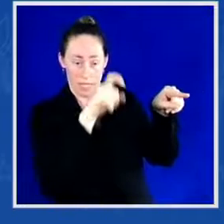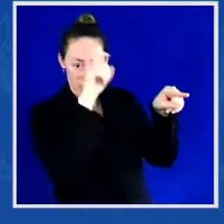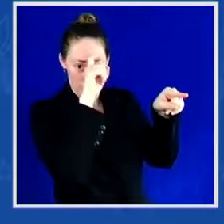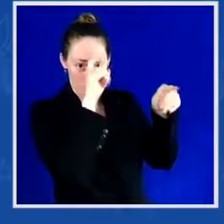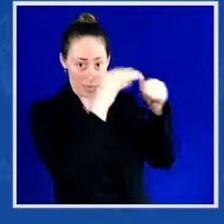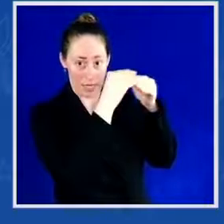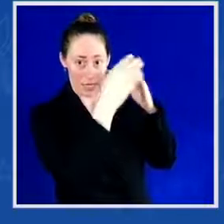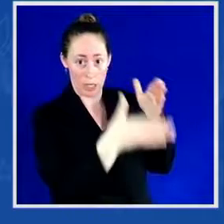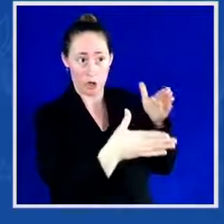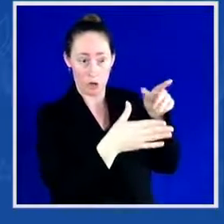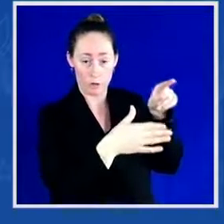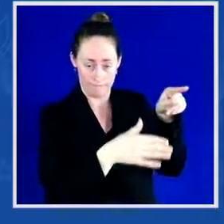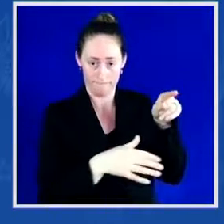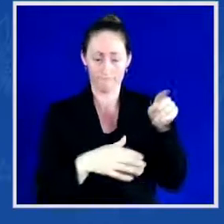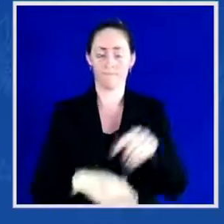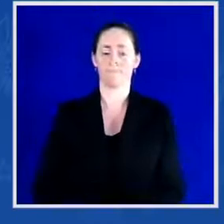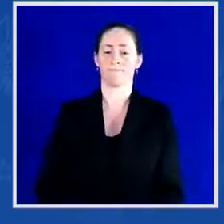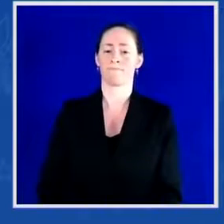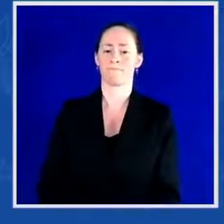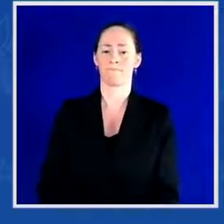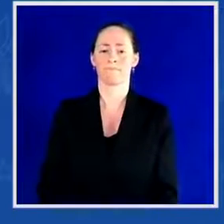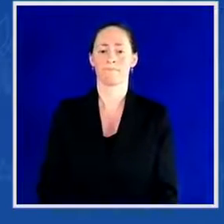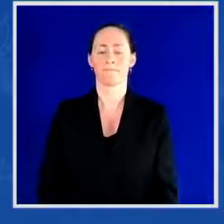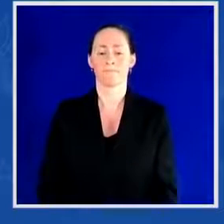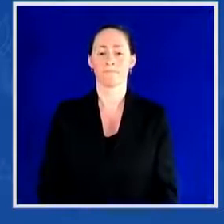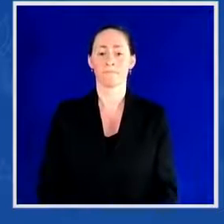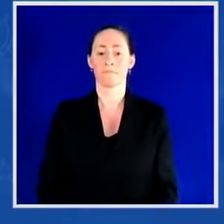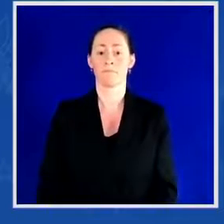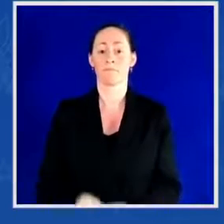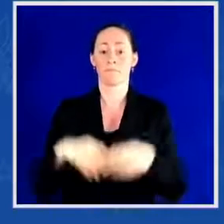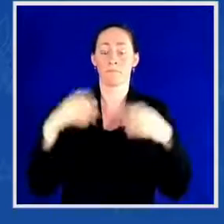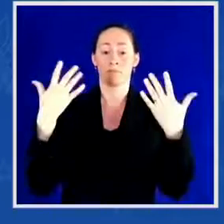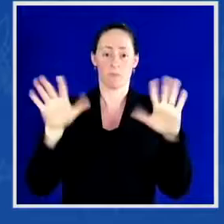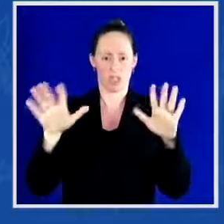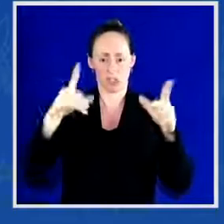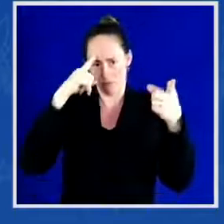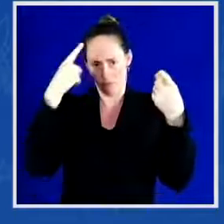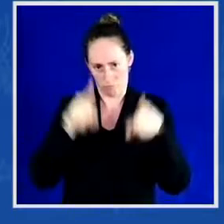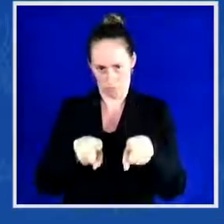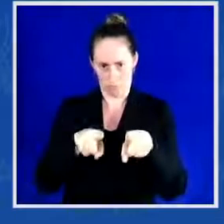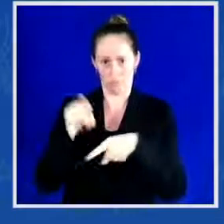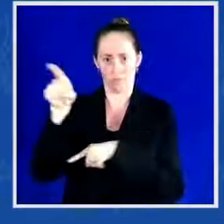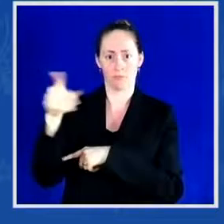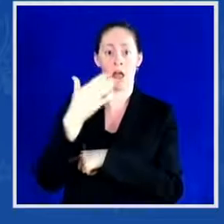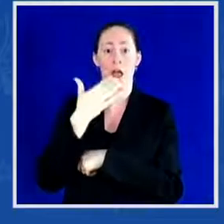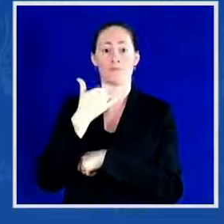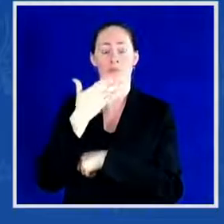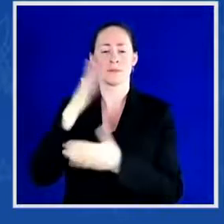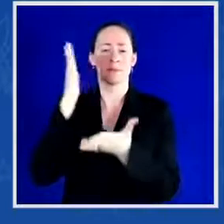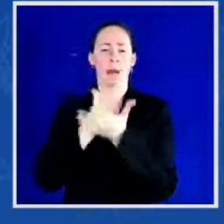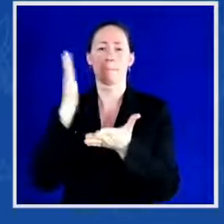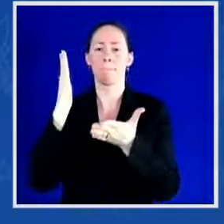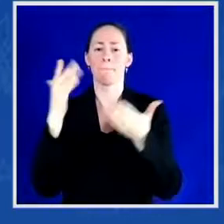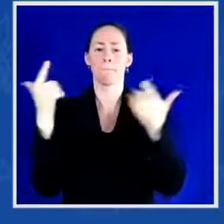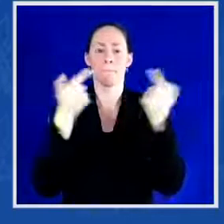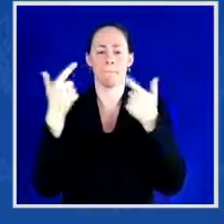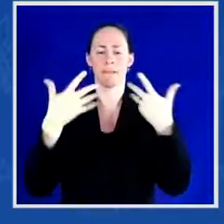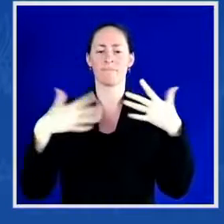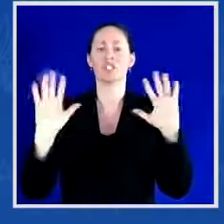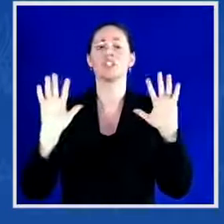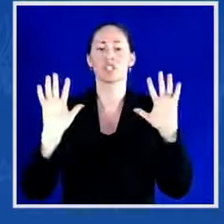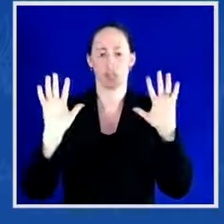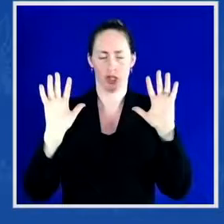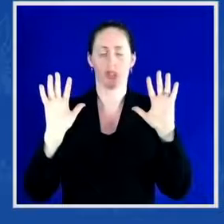in less than 2 hours. The Egyptians have now informed us that Hamas and the other groups in Gaza have